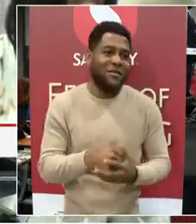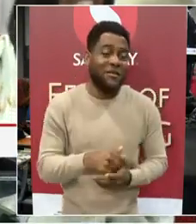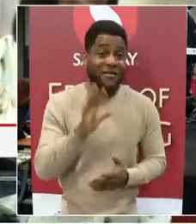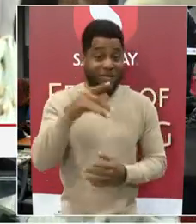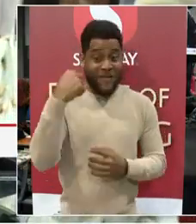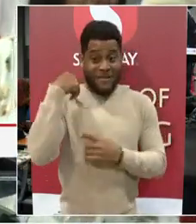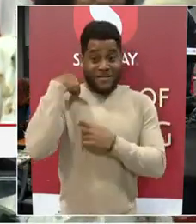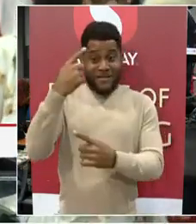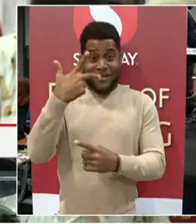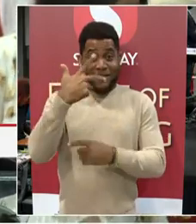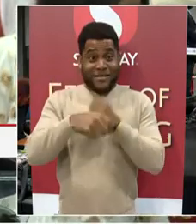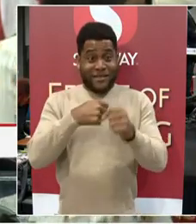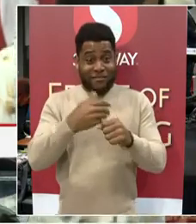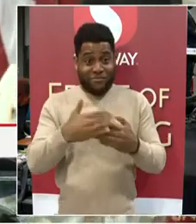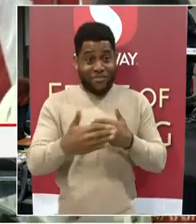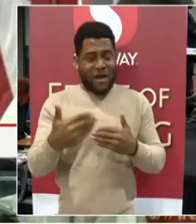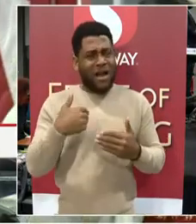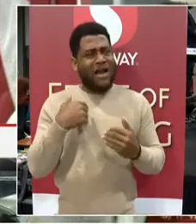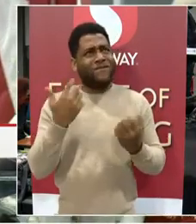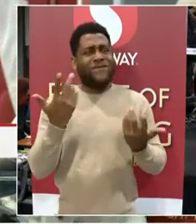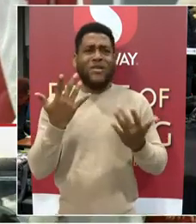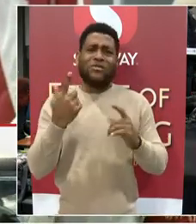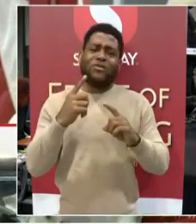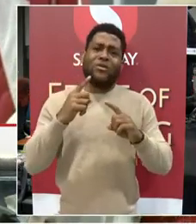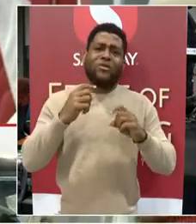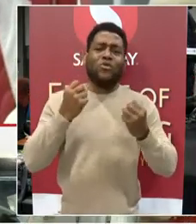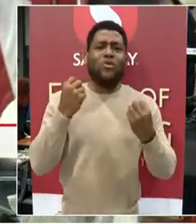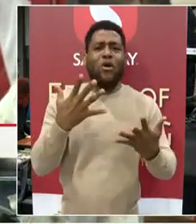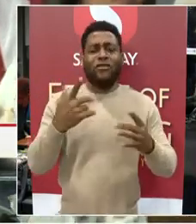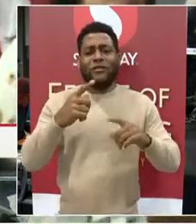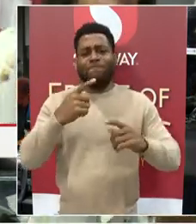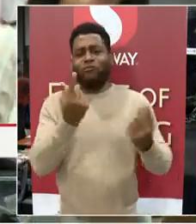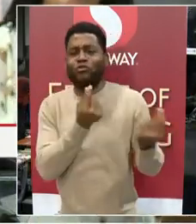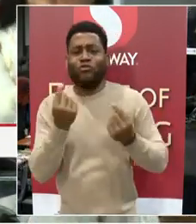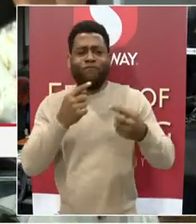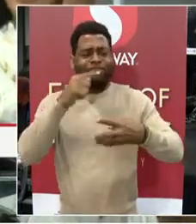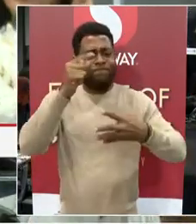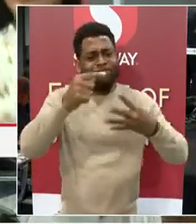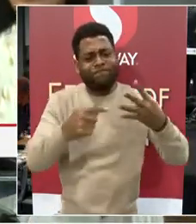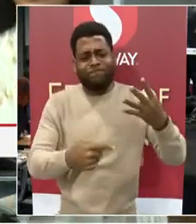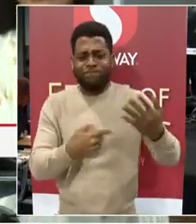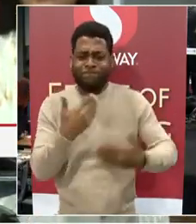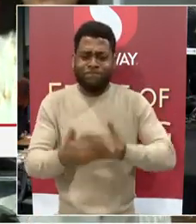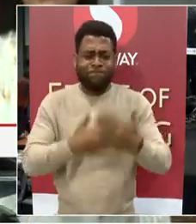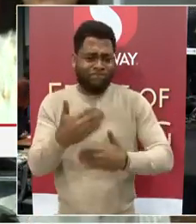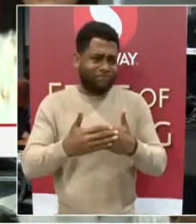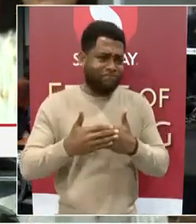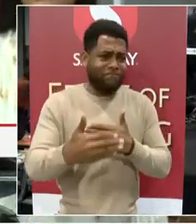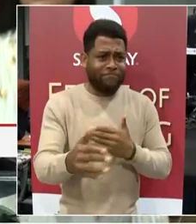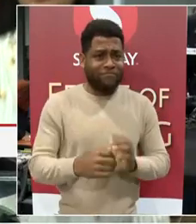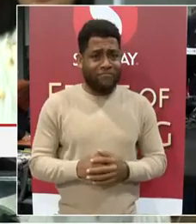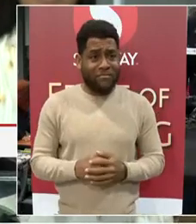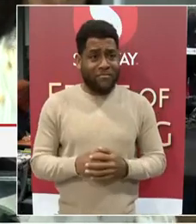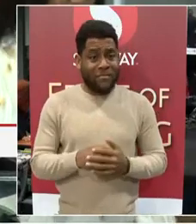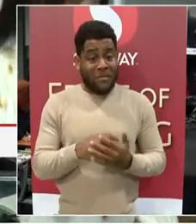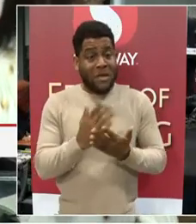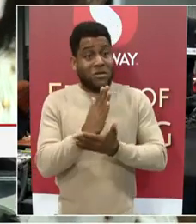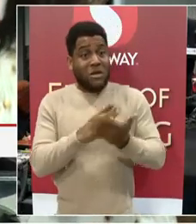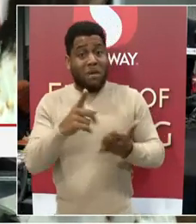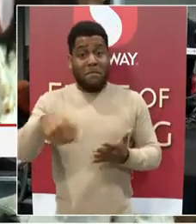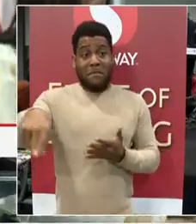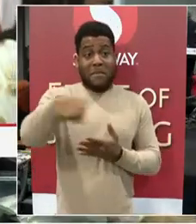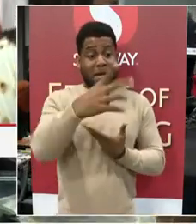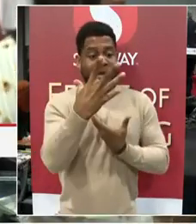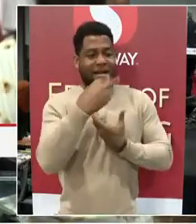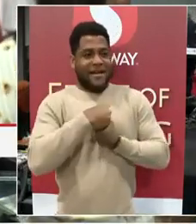a lot of work to do. Some of you were with us on Marion Barry